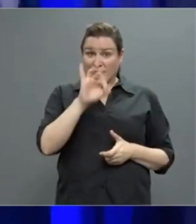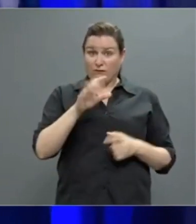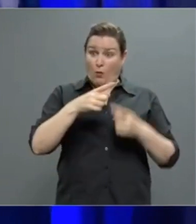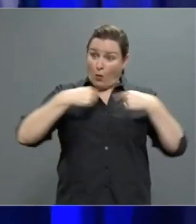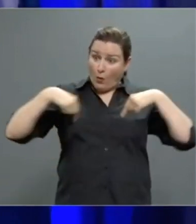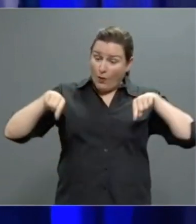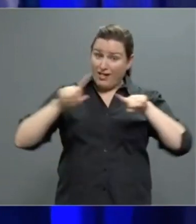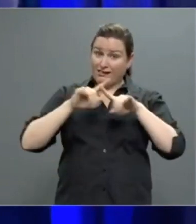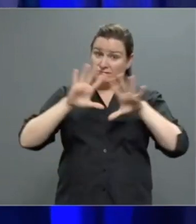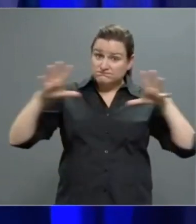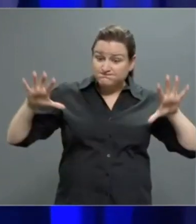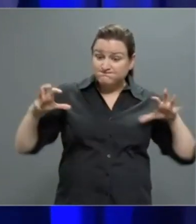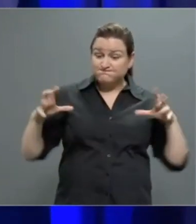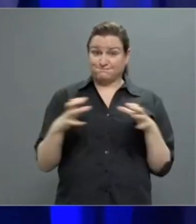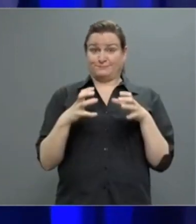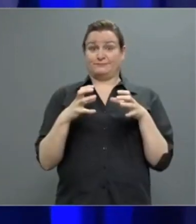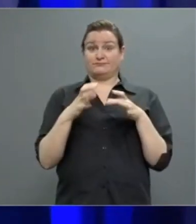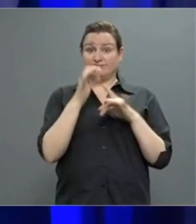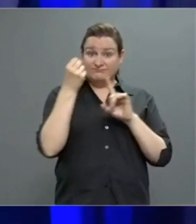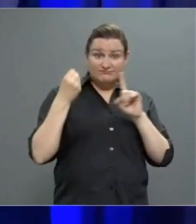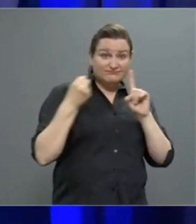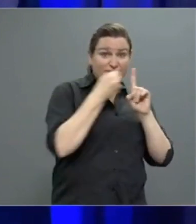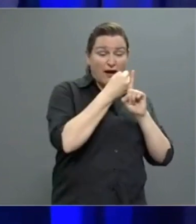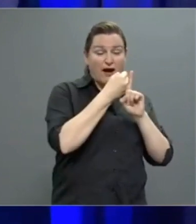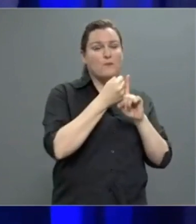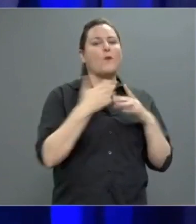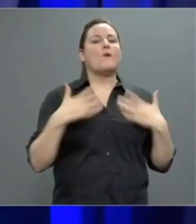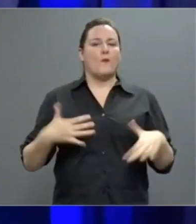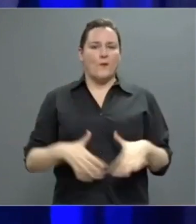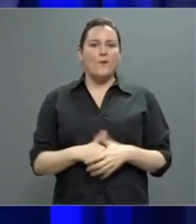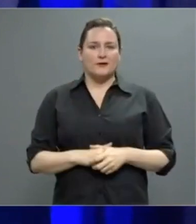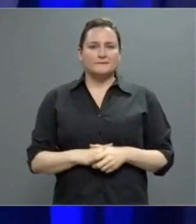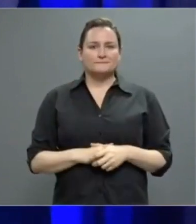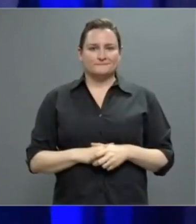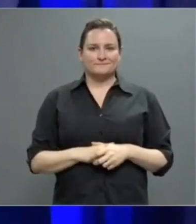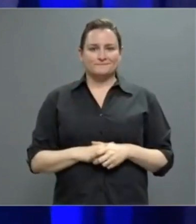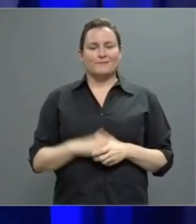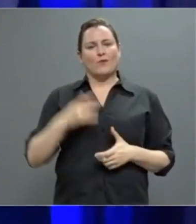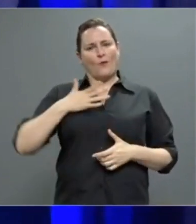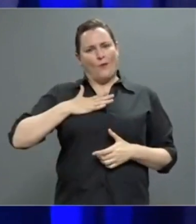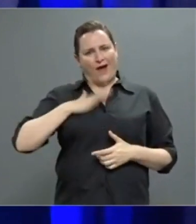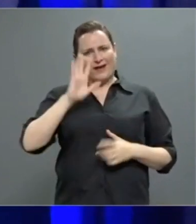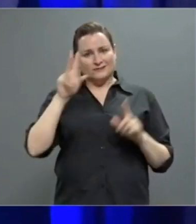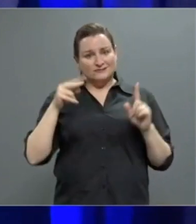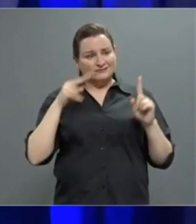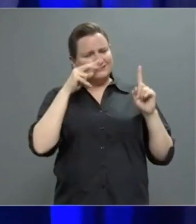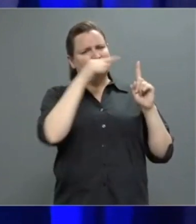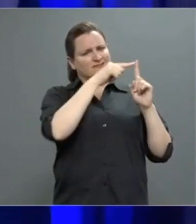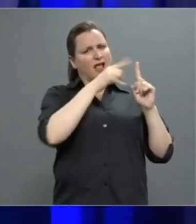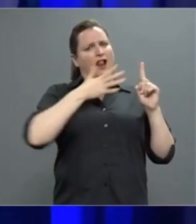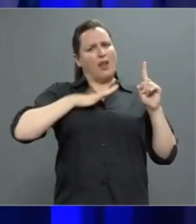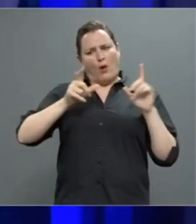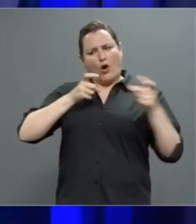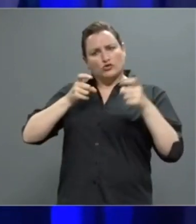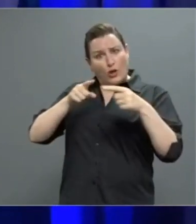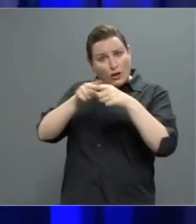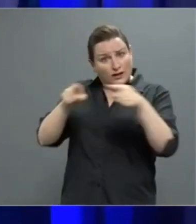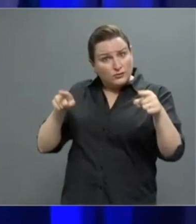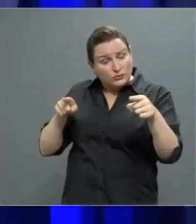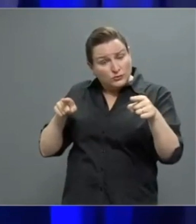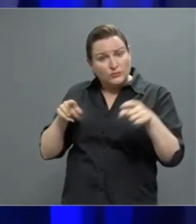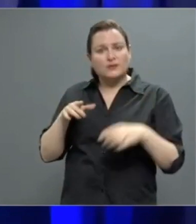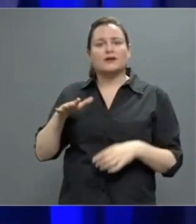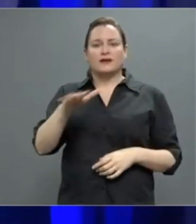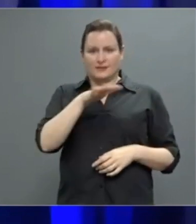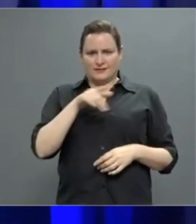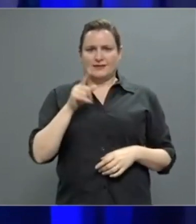cause. And our first opportunity to begin wresting power away from those who seek to control us will come in less than 1